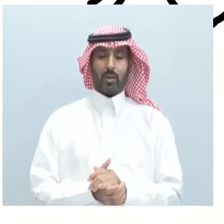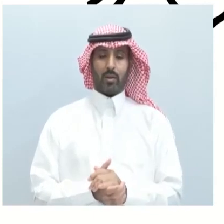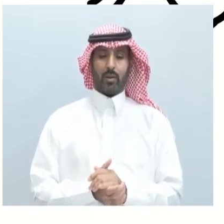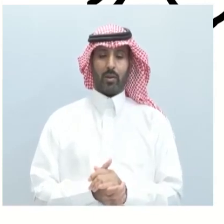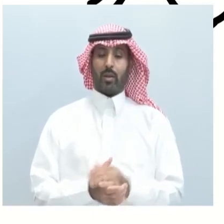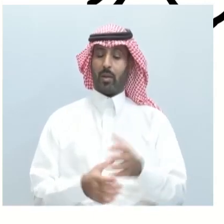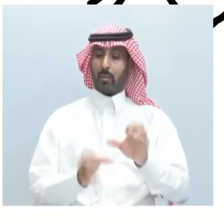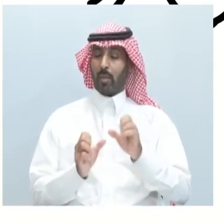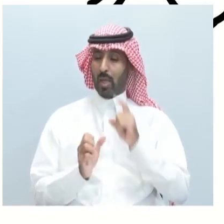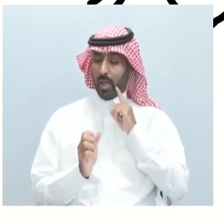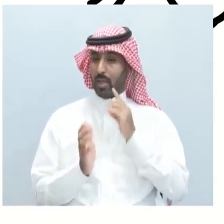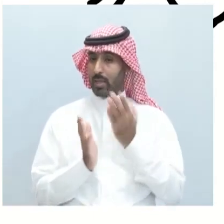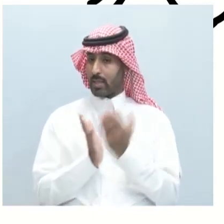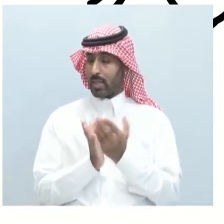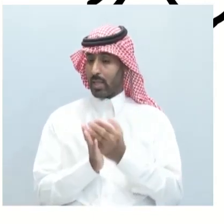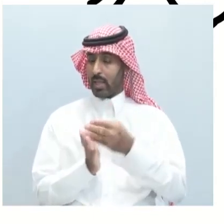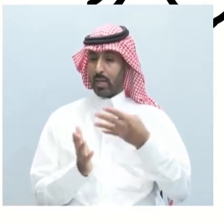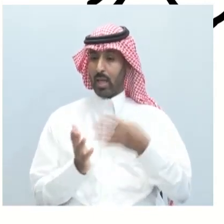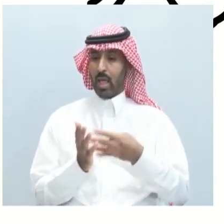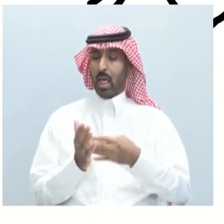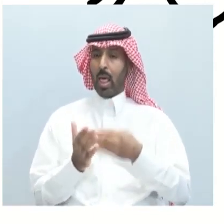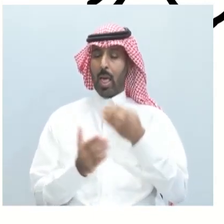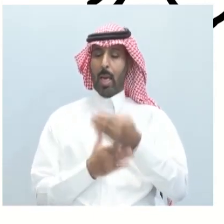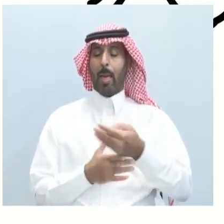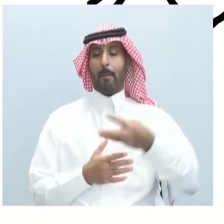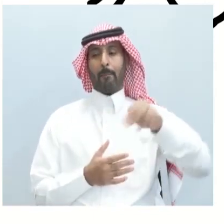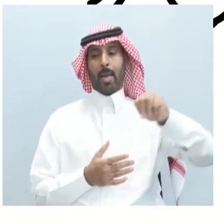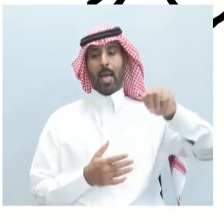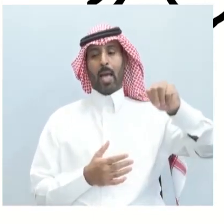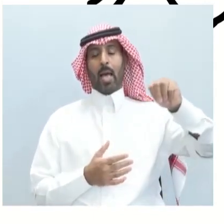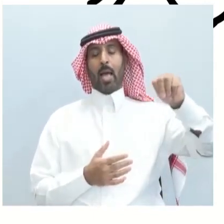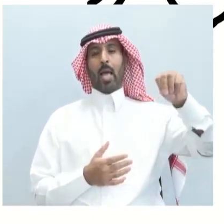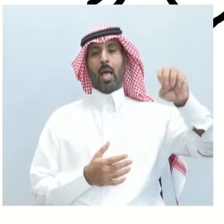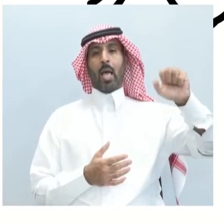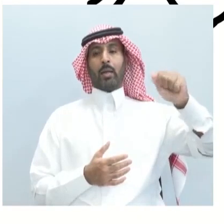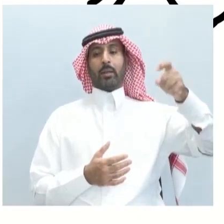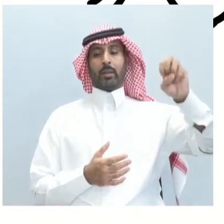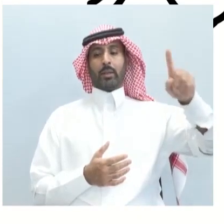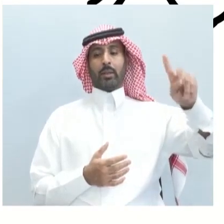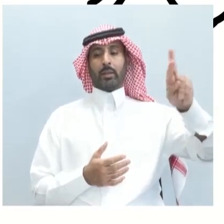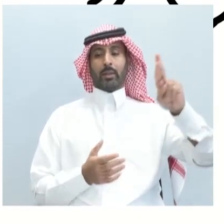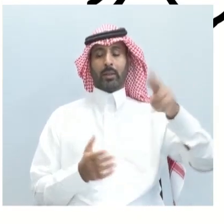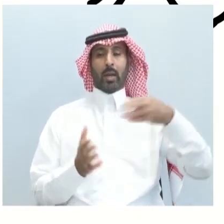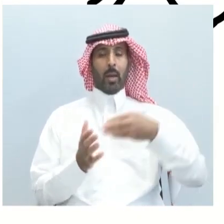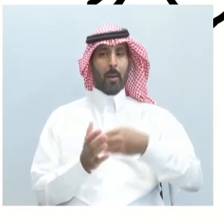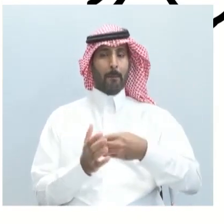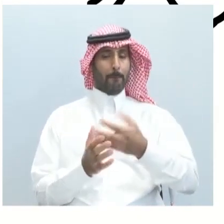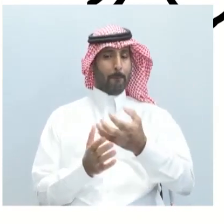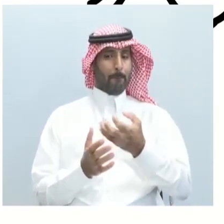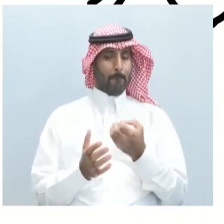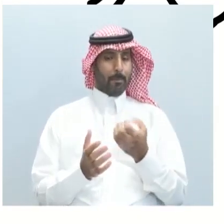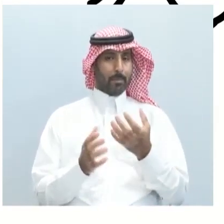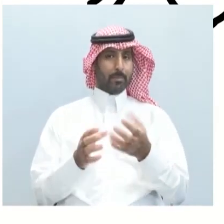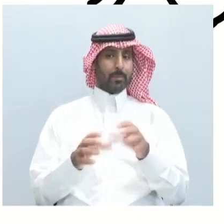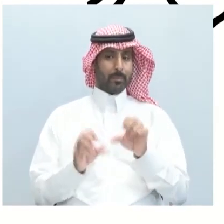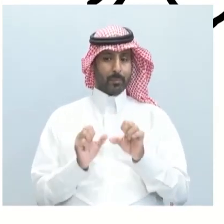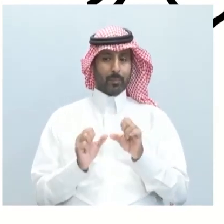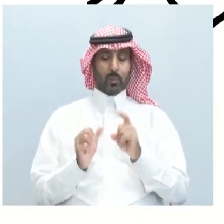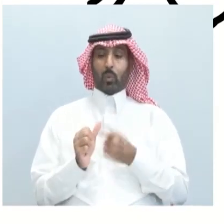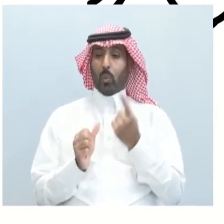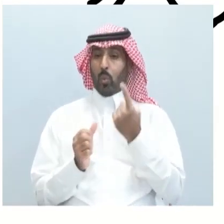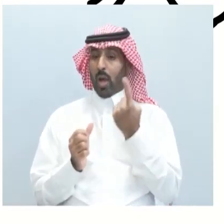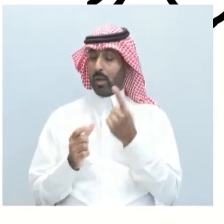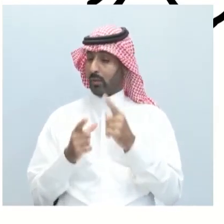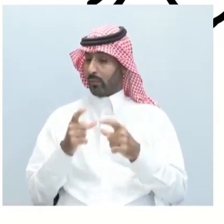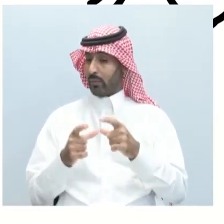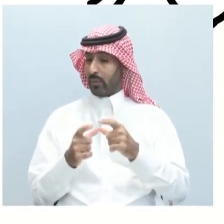He gets his master's in pediatric surgery. Number four. He is a member of